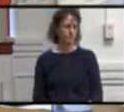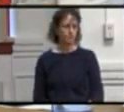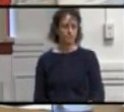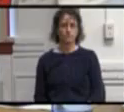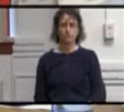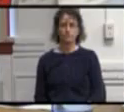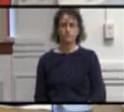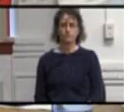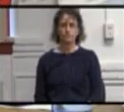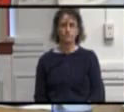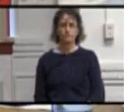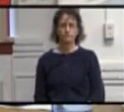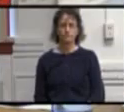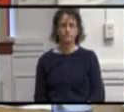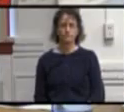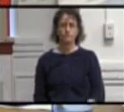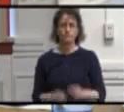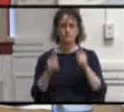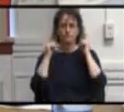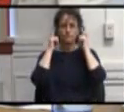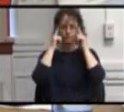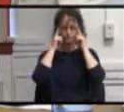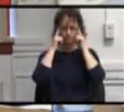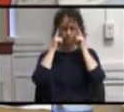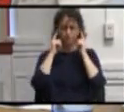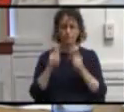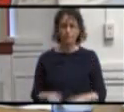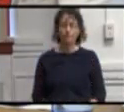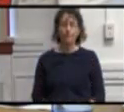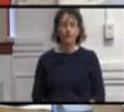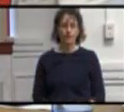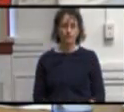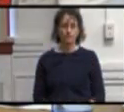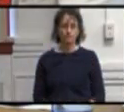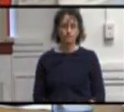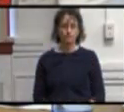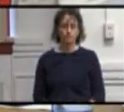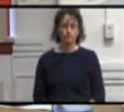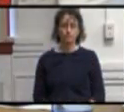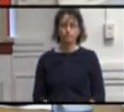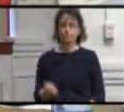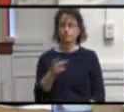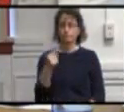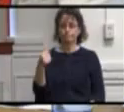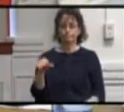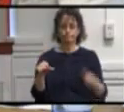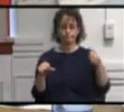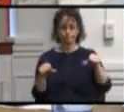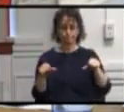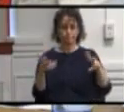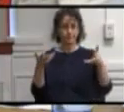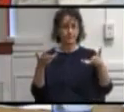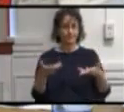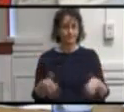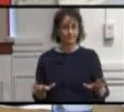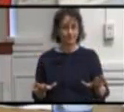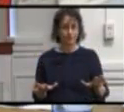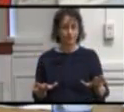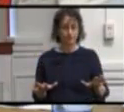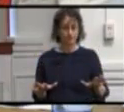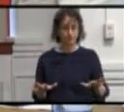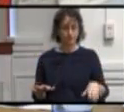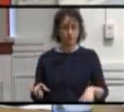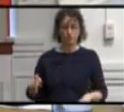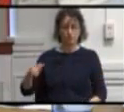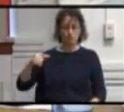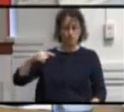offers to and the rejection of those offers by those two candidates, the select board spent a very